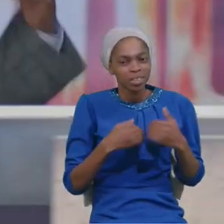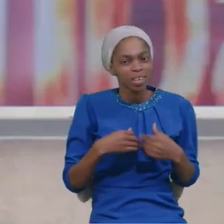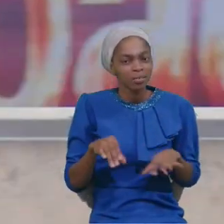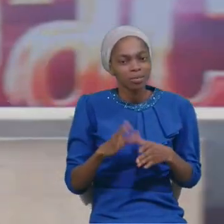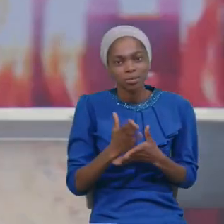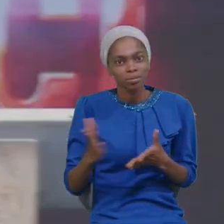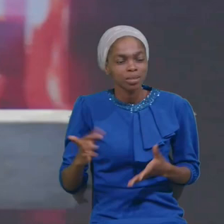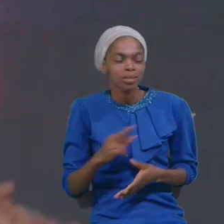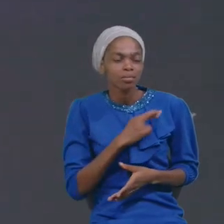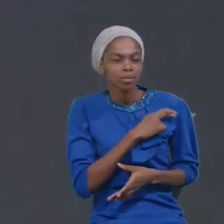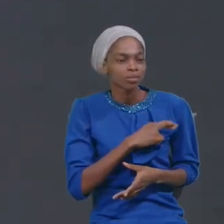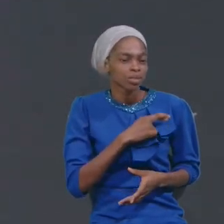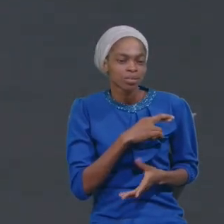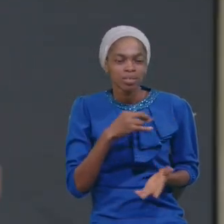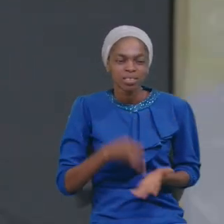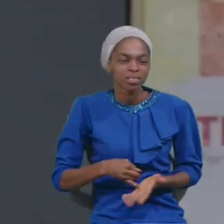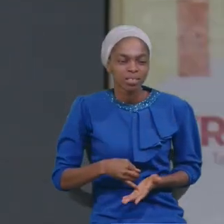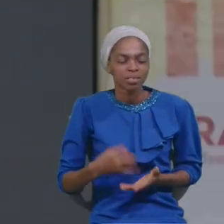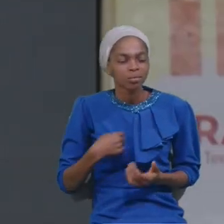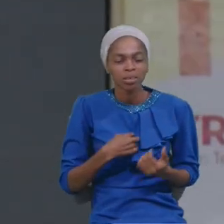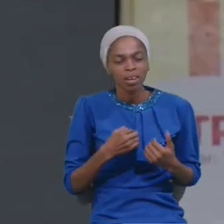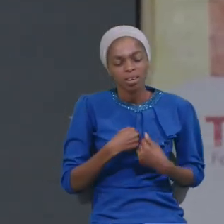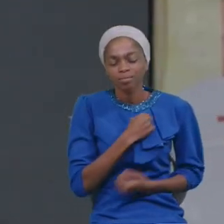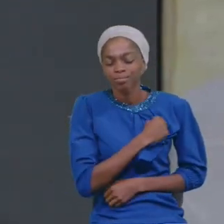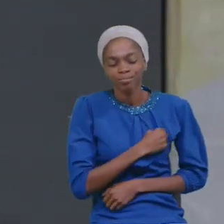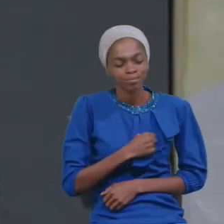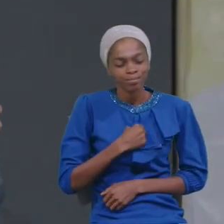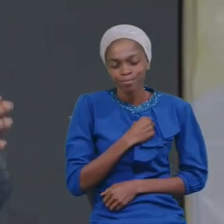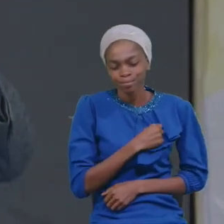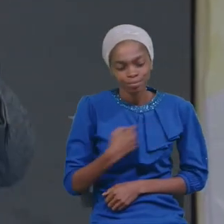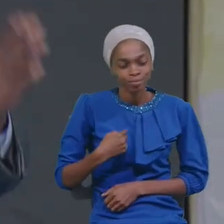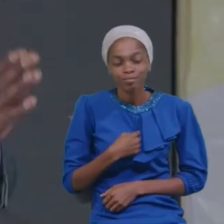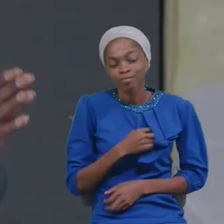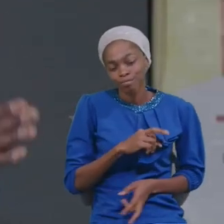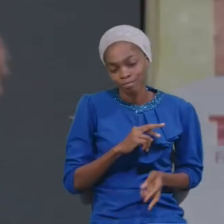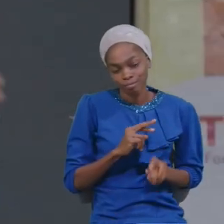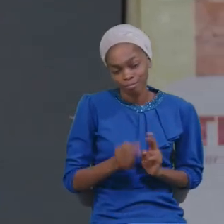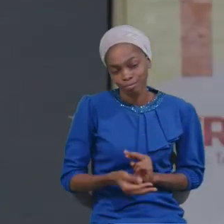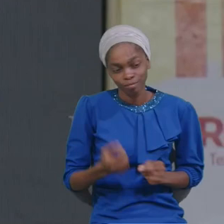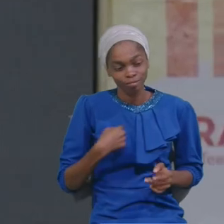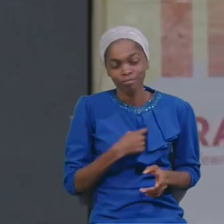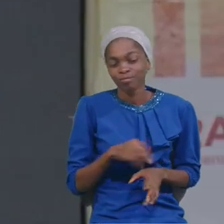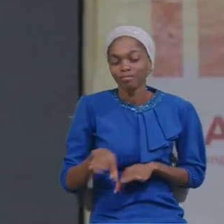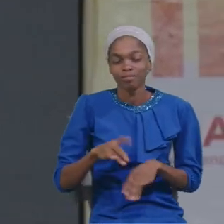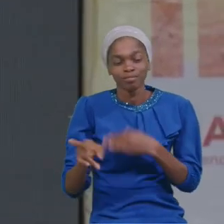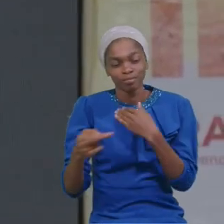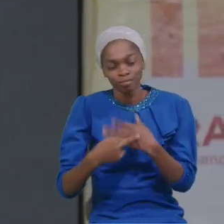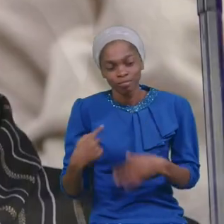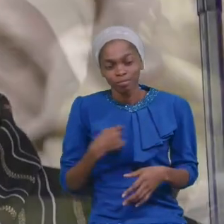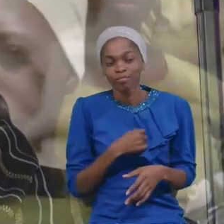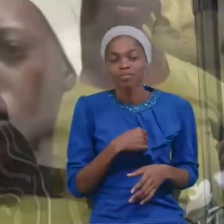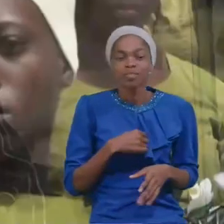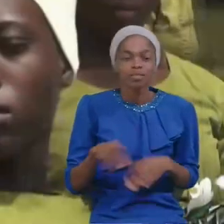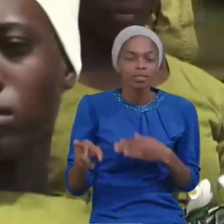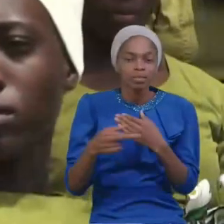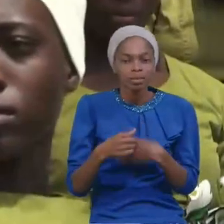even restitute. We even restore. And we say, please, I know it was bad. Forgive me.